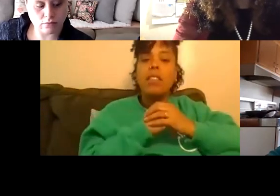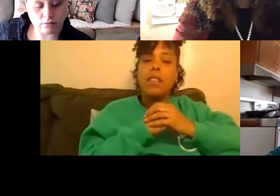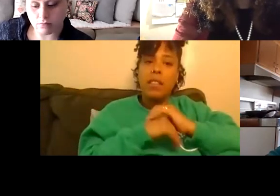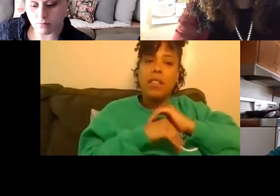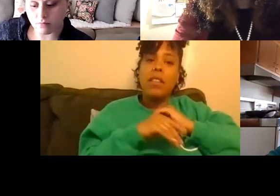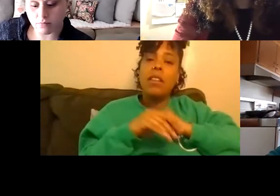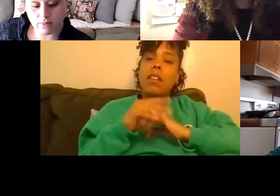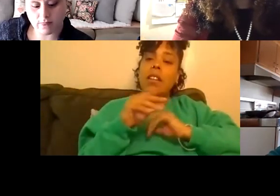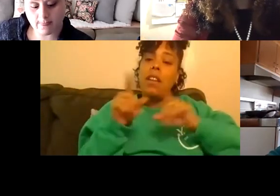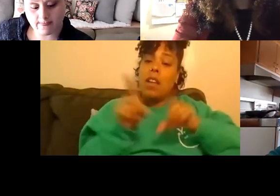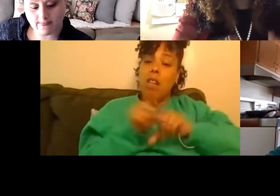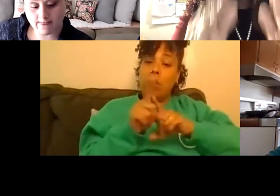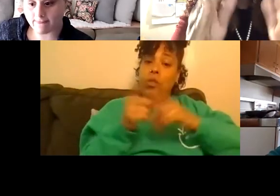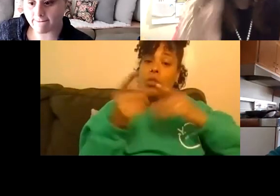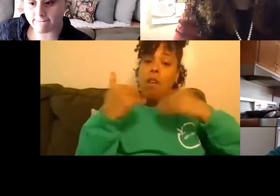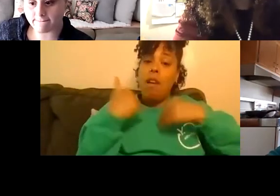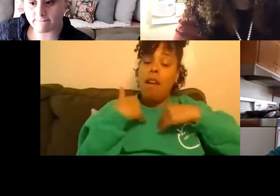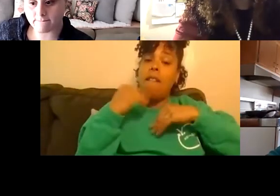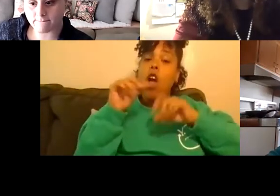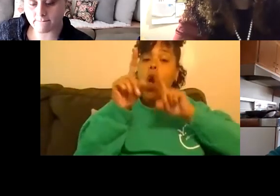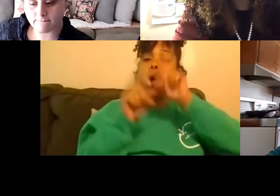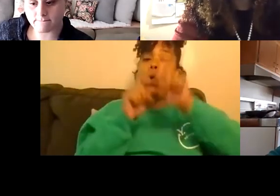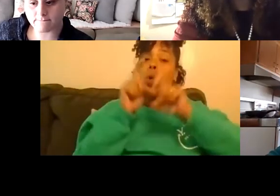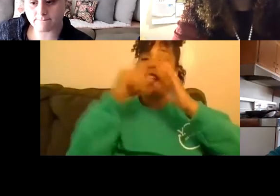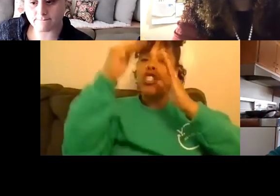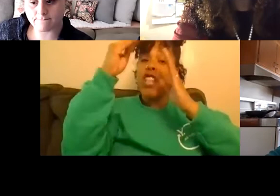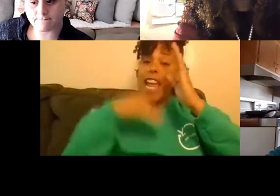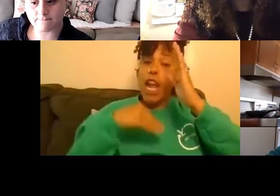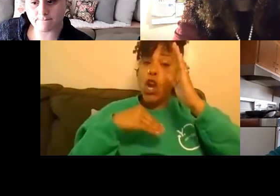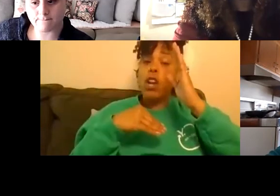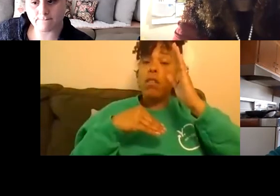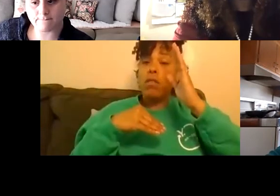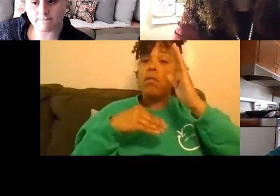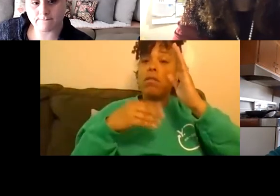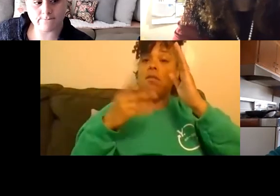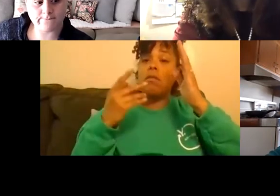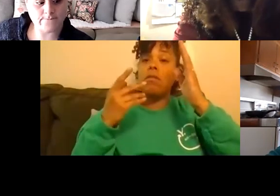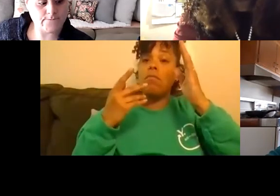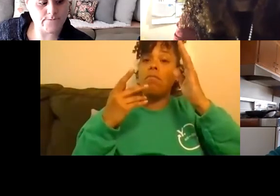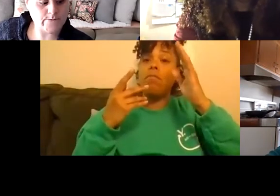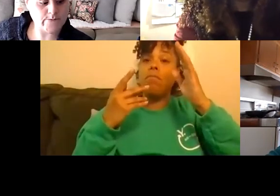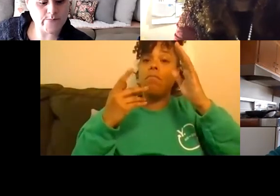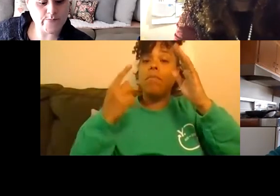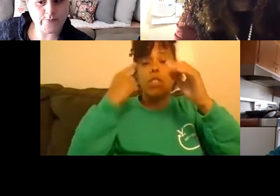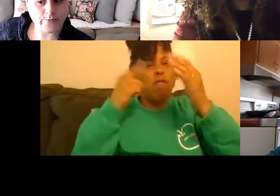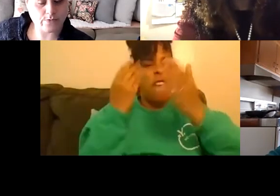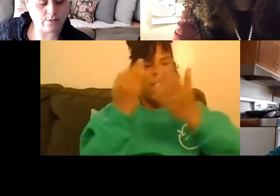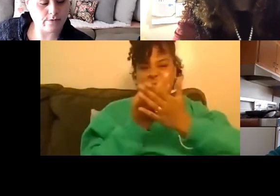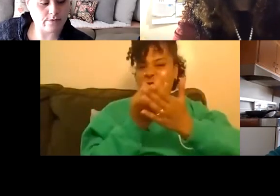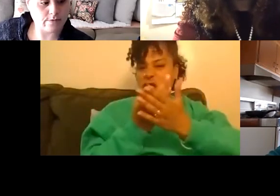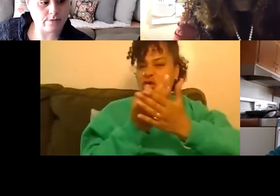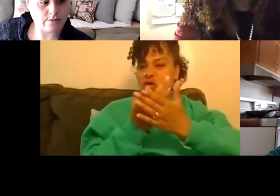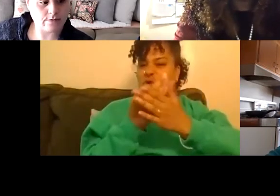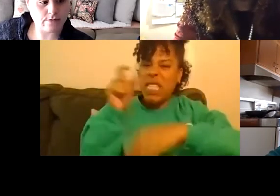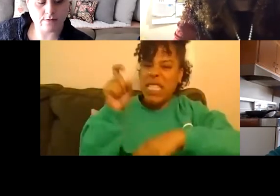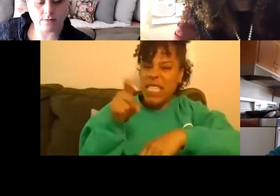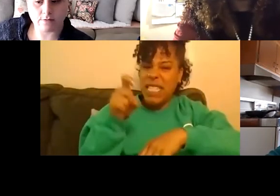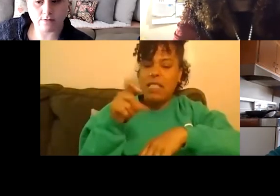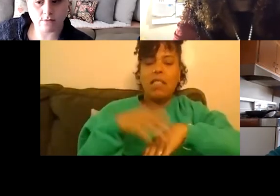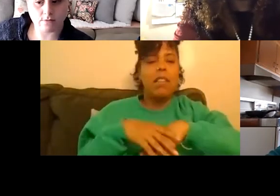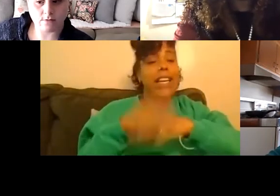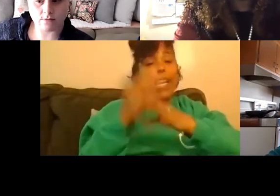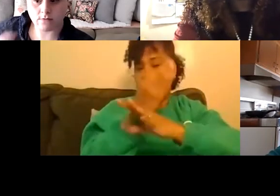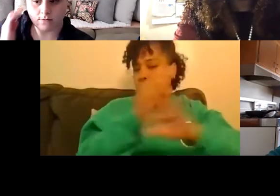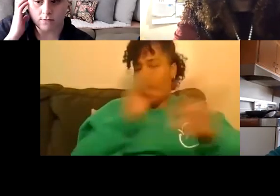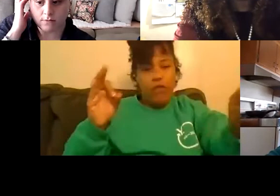a questionnaire that just outlines if you want us to do a financial needs analysis for you. It is complimentary. We do not charge for